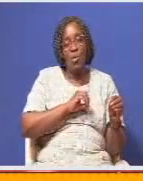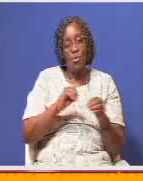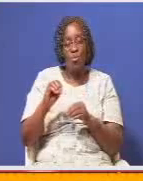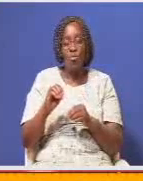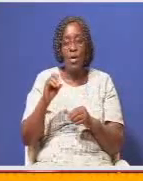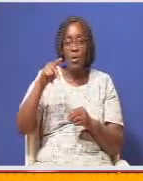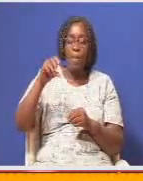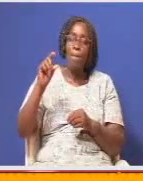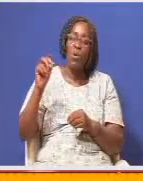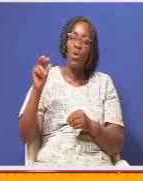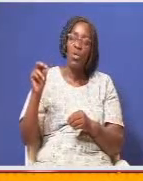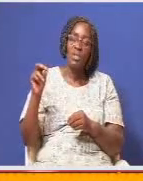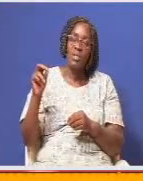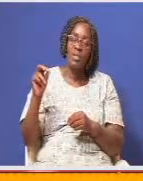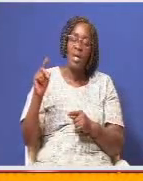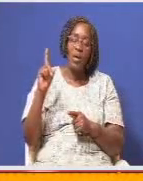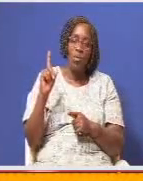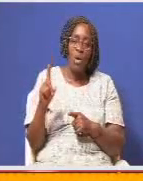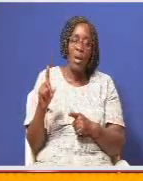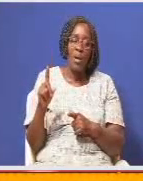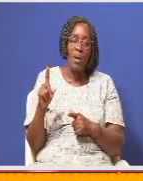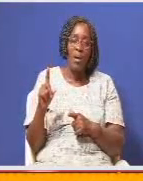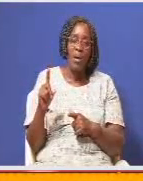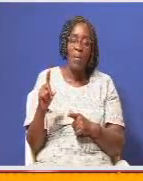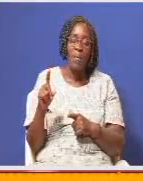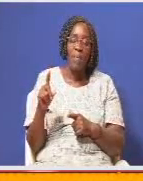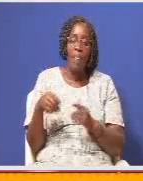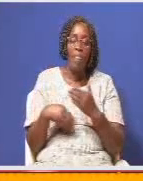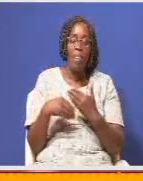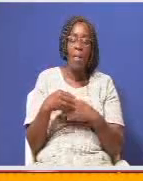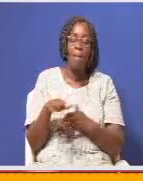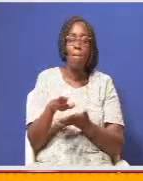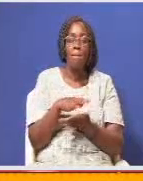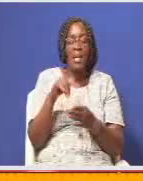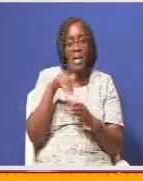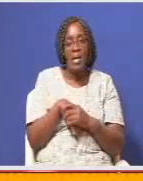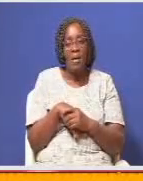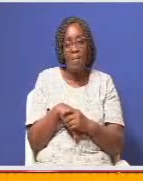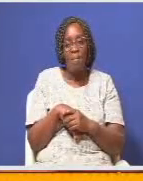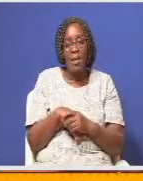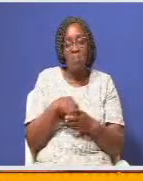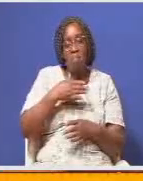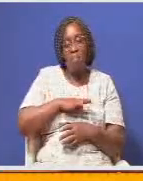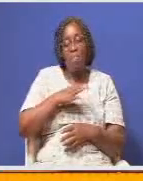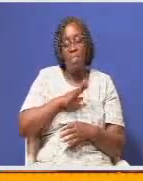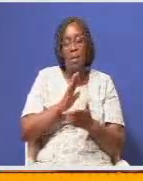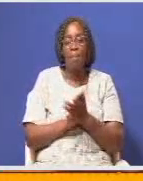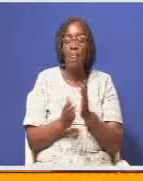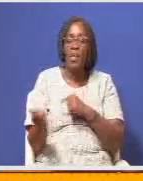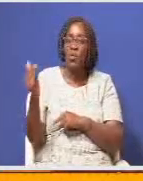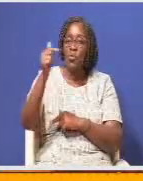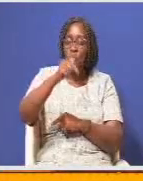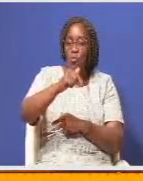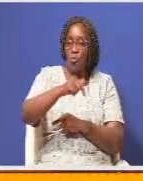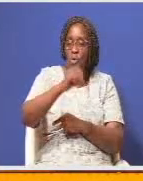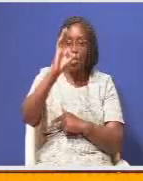Pokot. We will have one already in the pipeline to build a base in Samburu. Ntuko enarua,